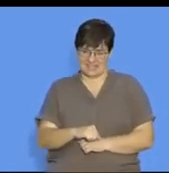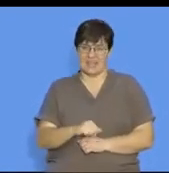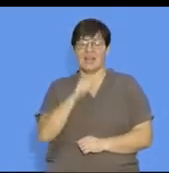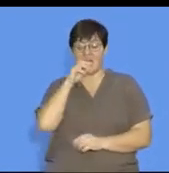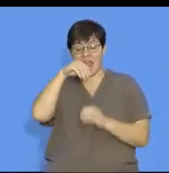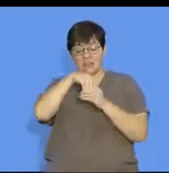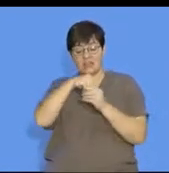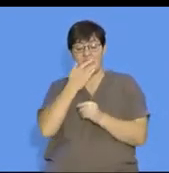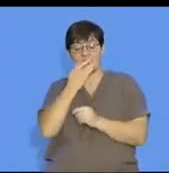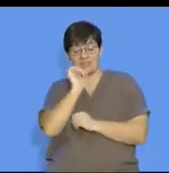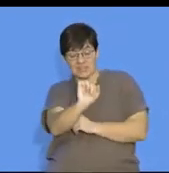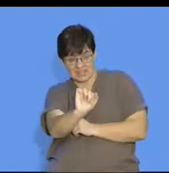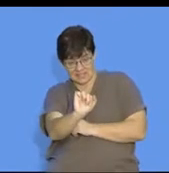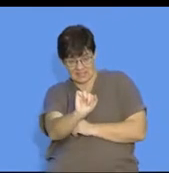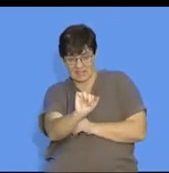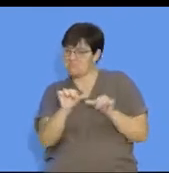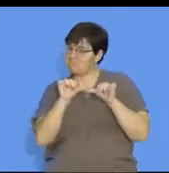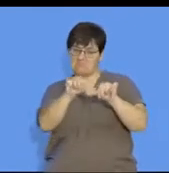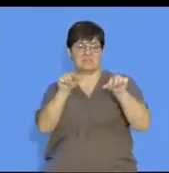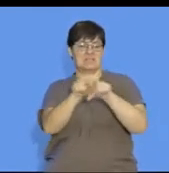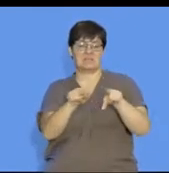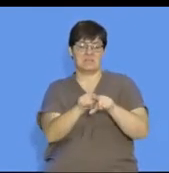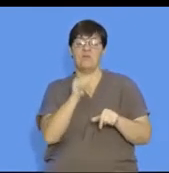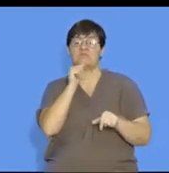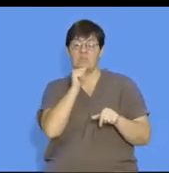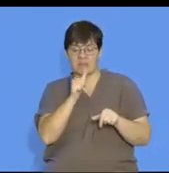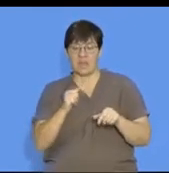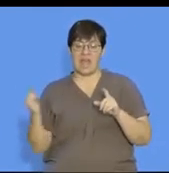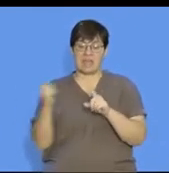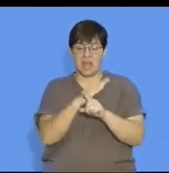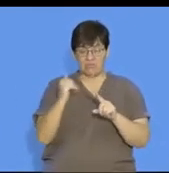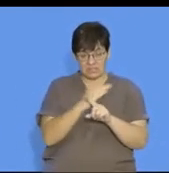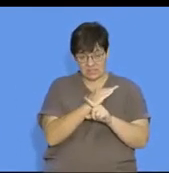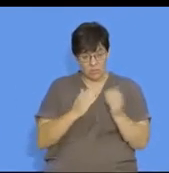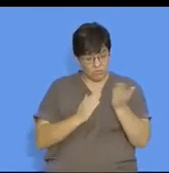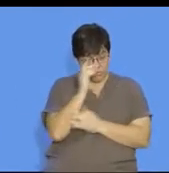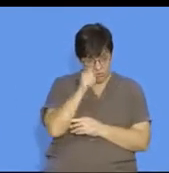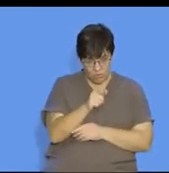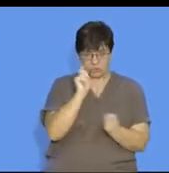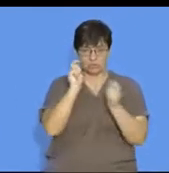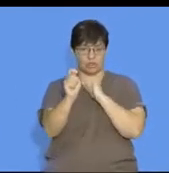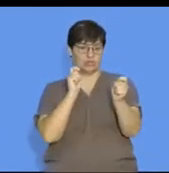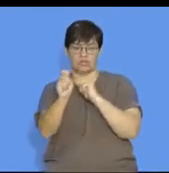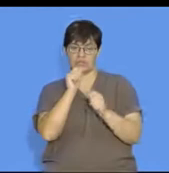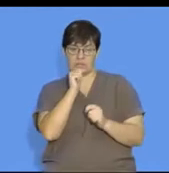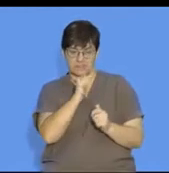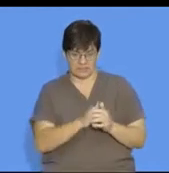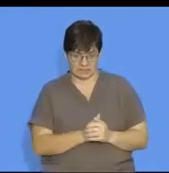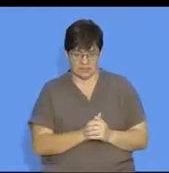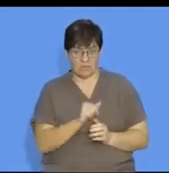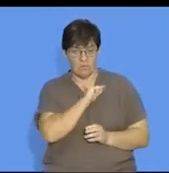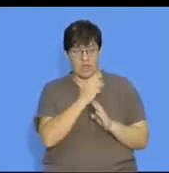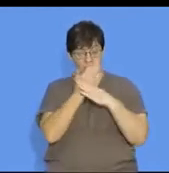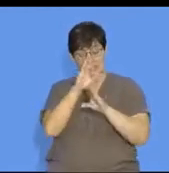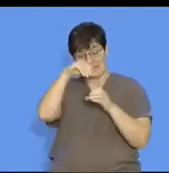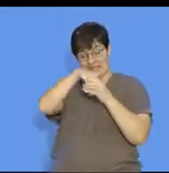conclude that, yes, indeed, the internal resistance of the battery remains constant when the current passing through the battery is